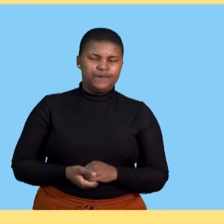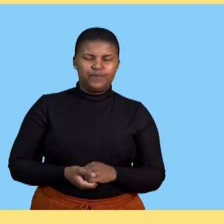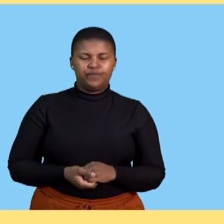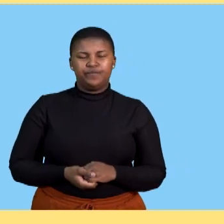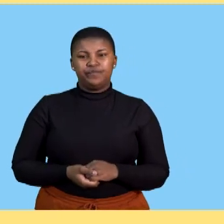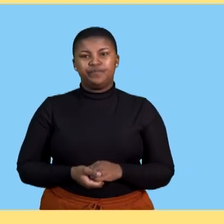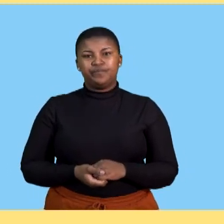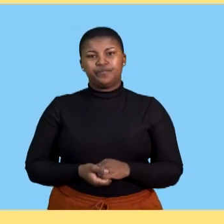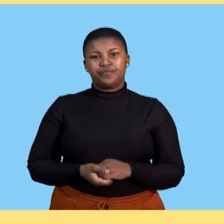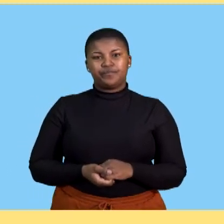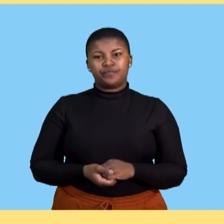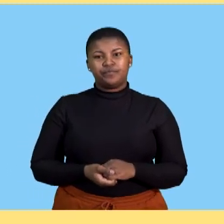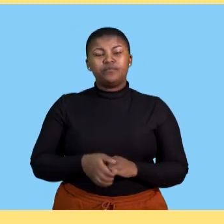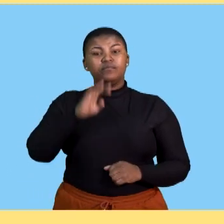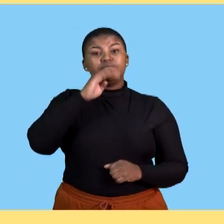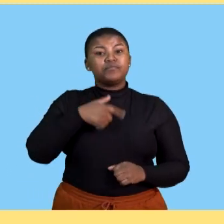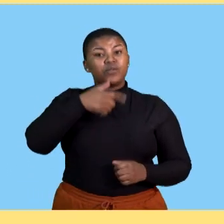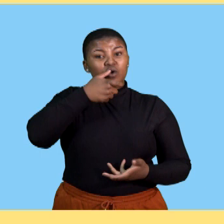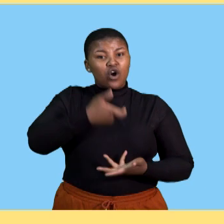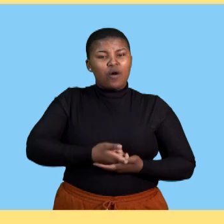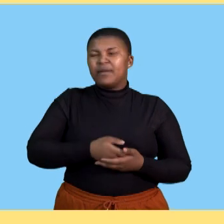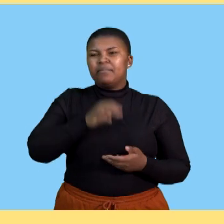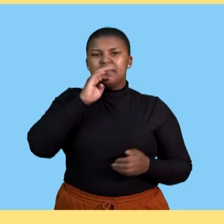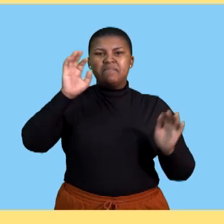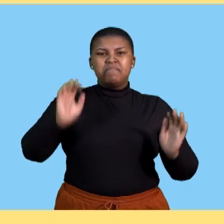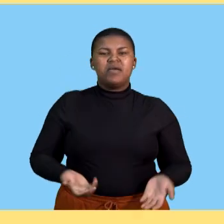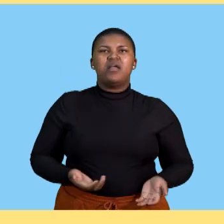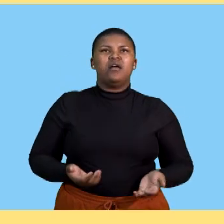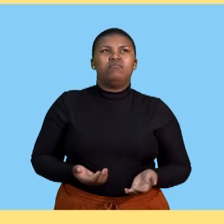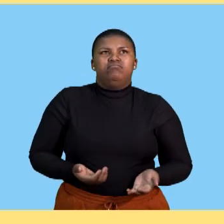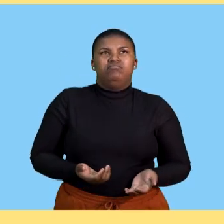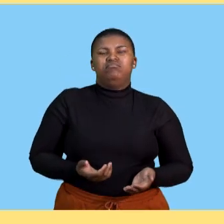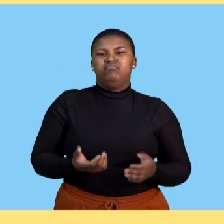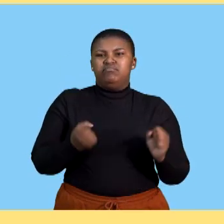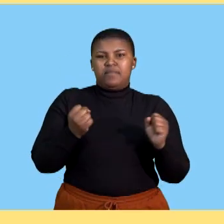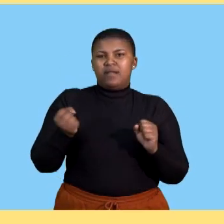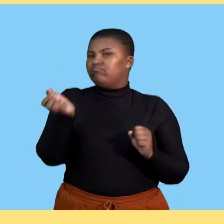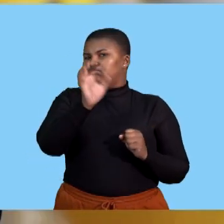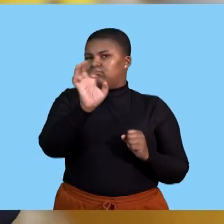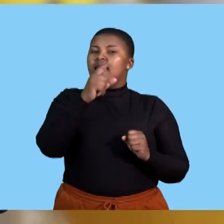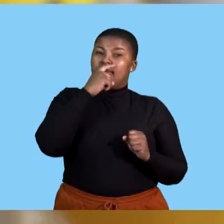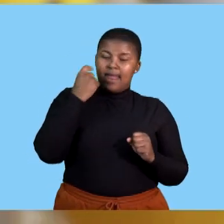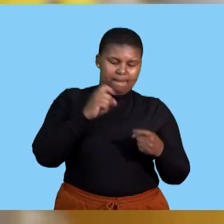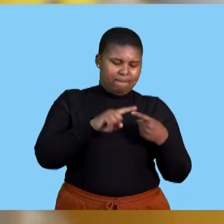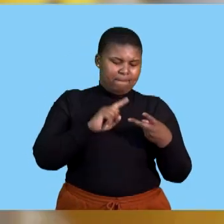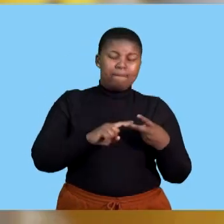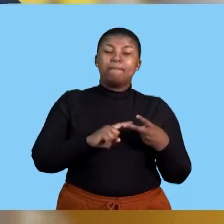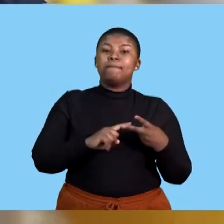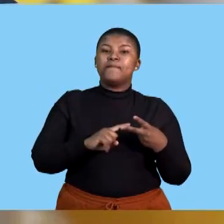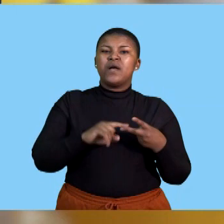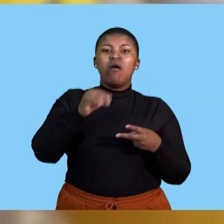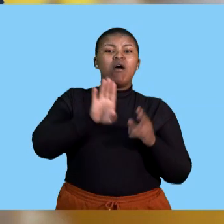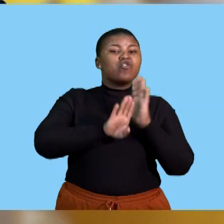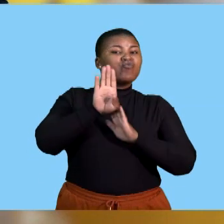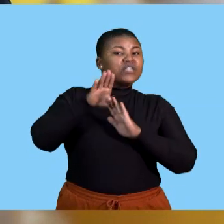figures. So when I comment, I just don't speak haphazardly. I need the name, I